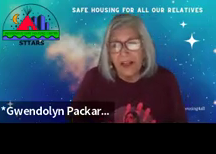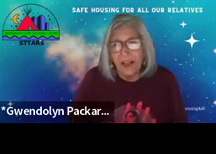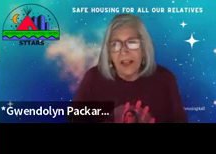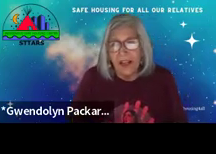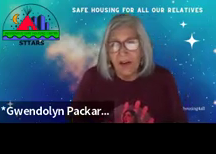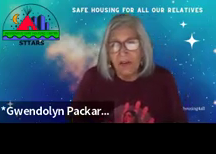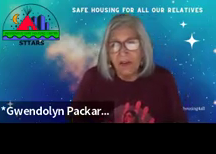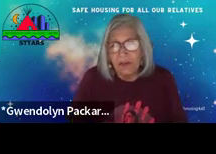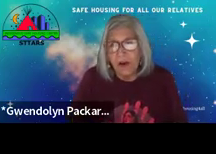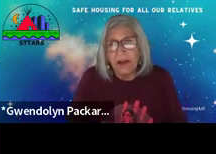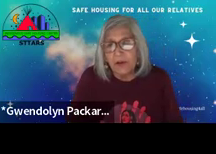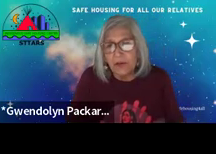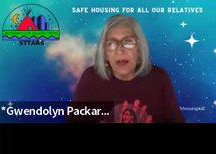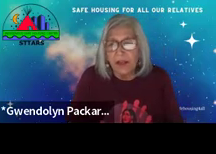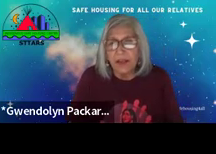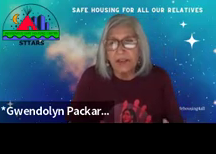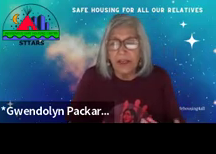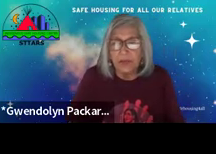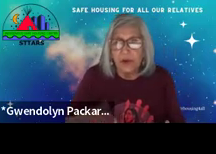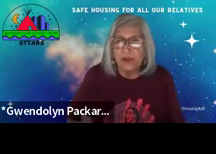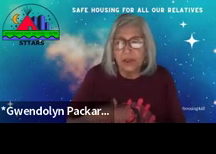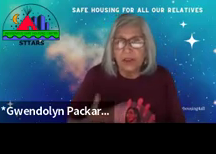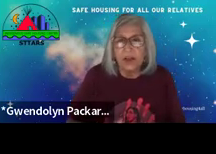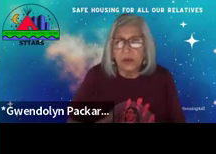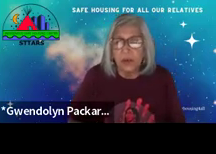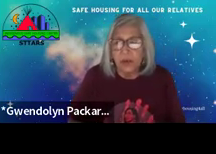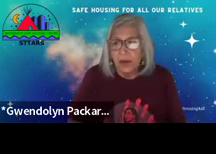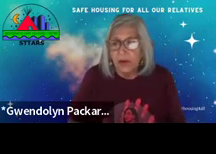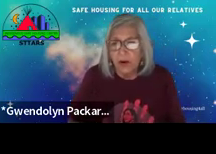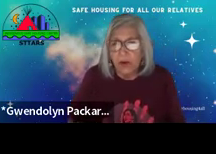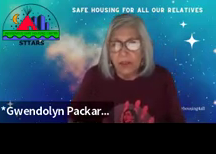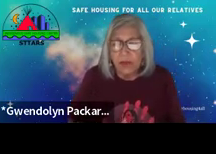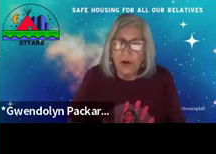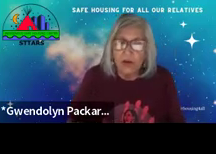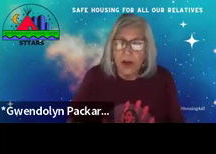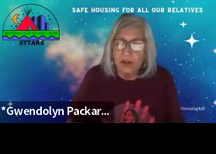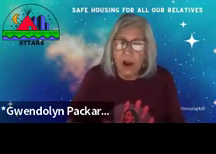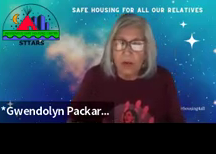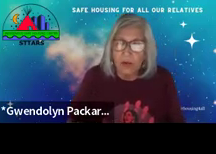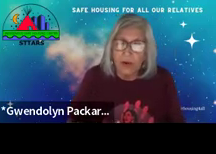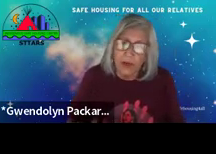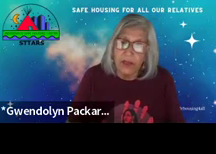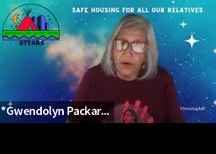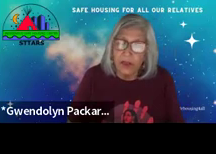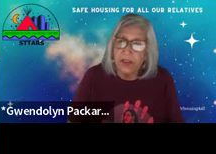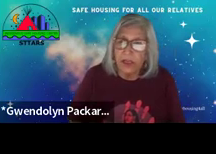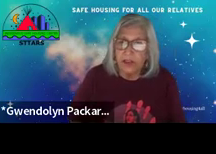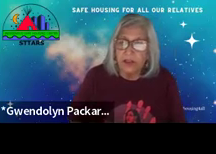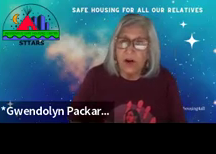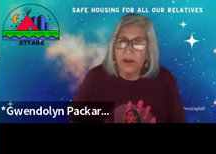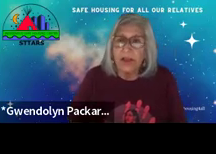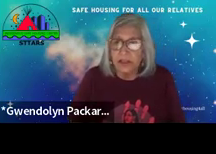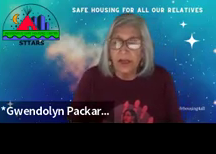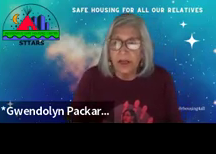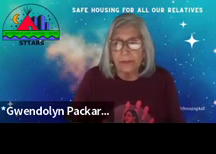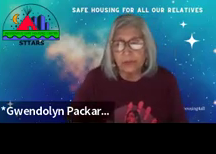Affairs. And oftentimes finding who that is, they can put you in touch with, what some of the tribal or Indian